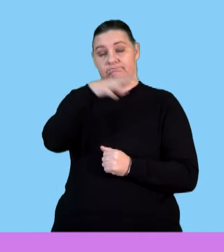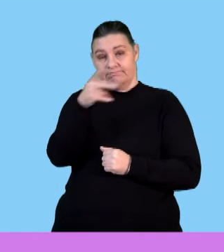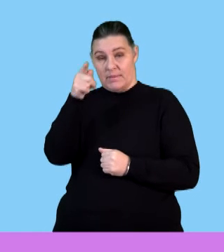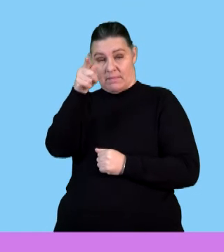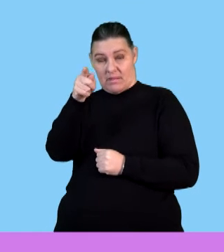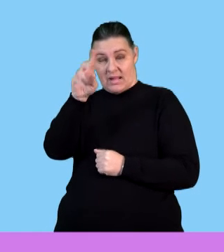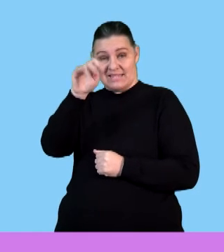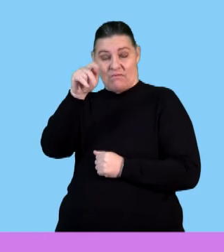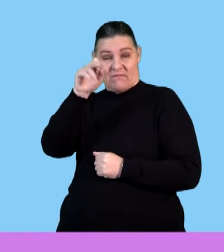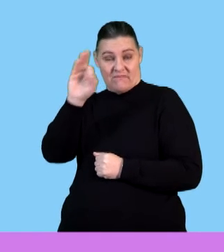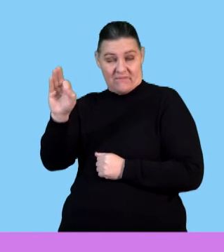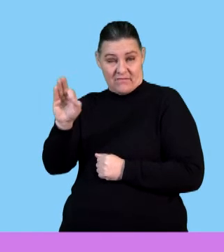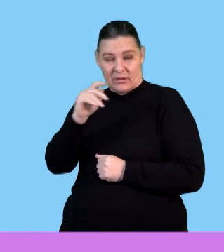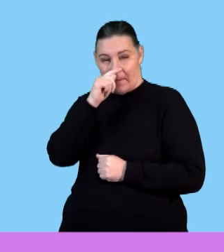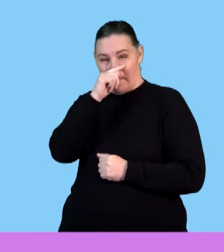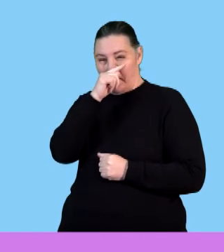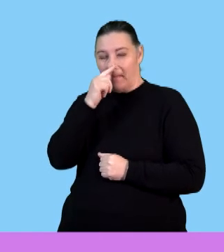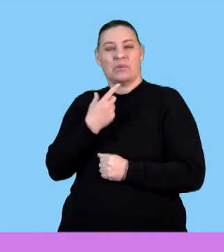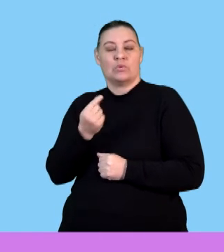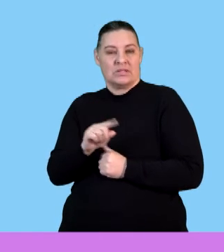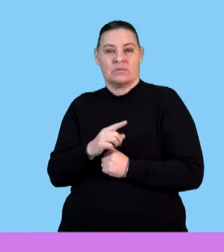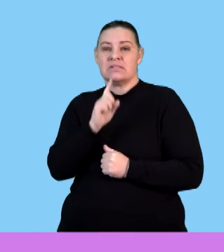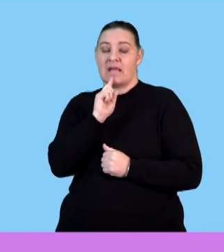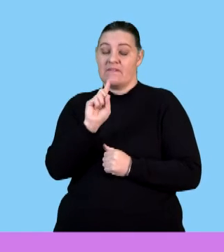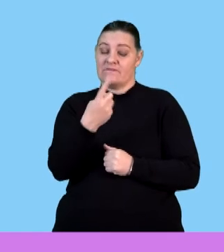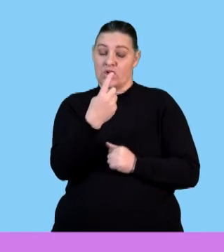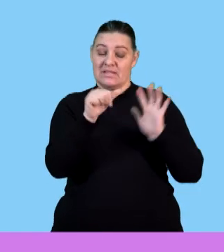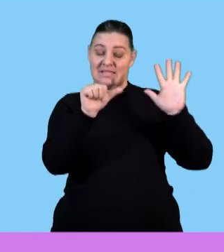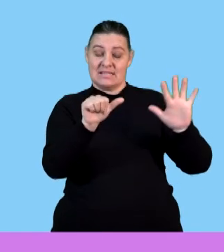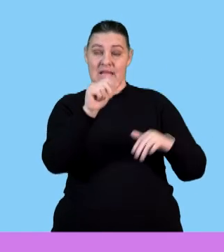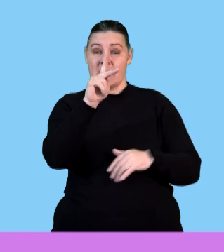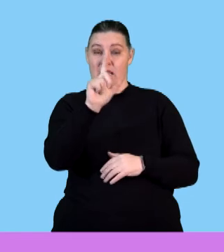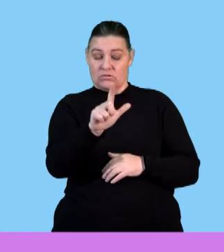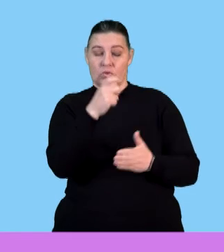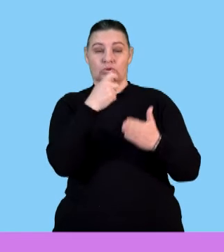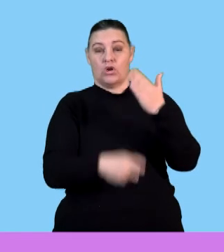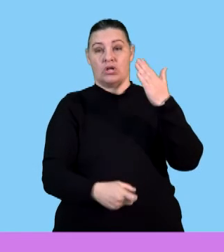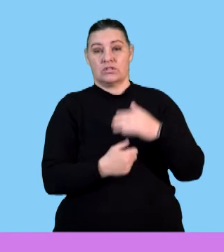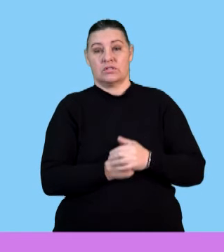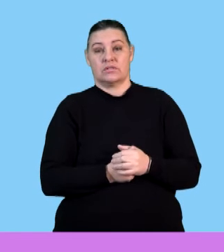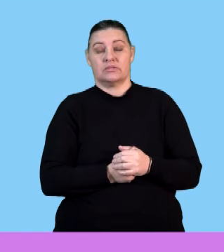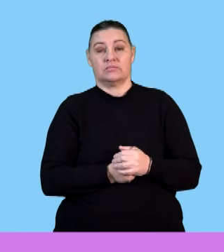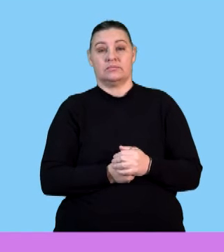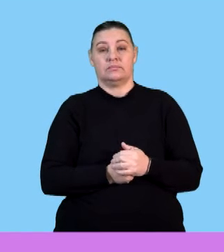table. Okay, let's see what I've done. I've said for the first 6 kiloliters you are charged